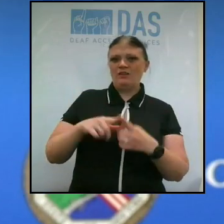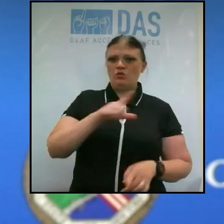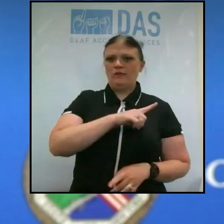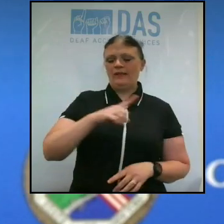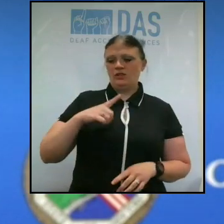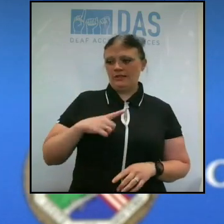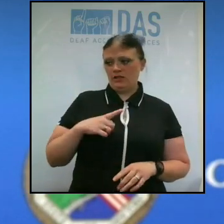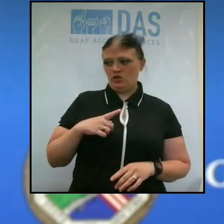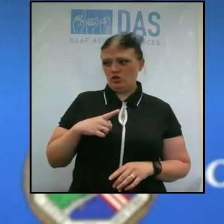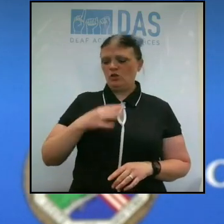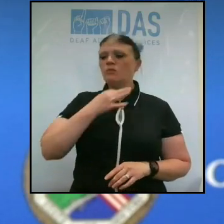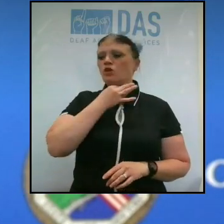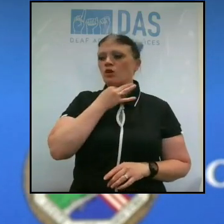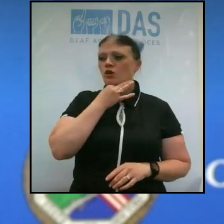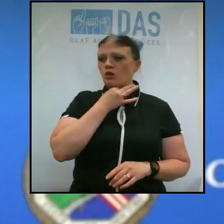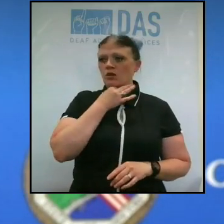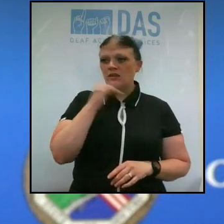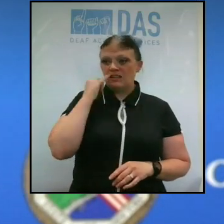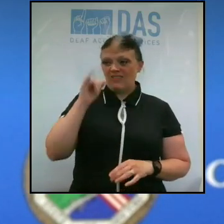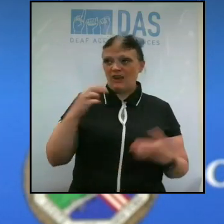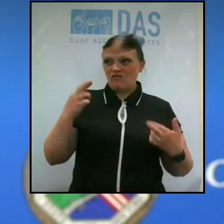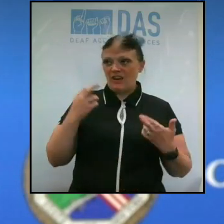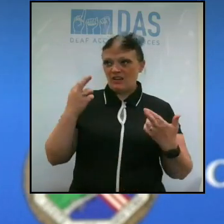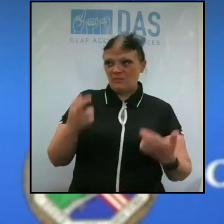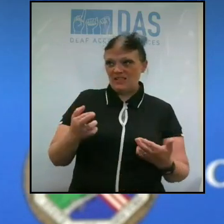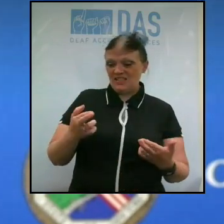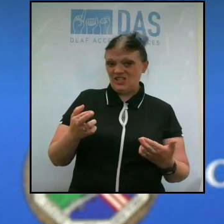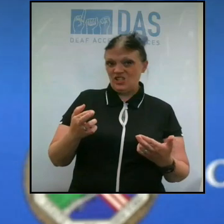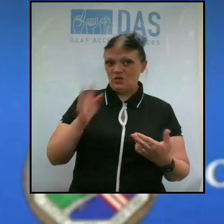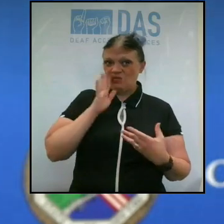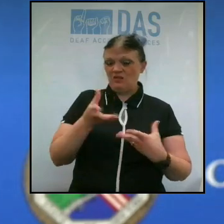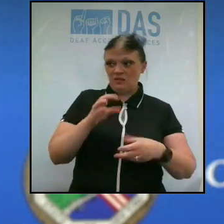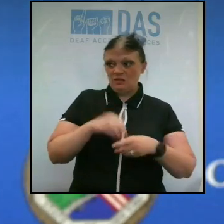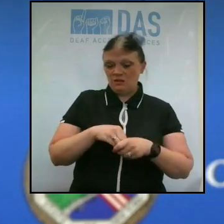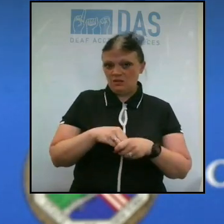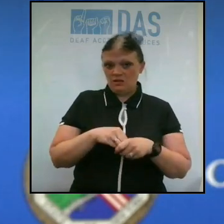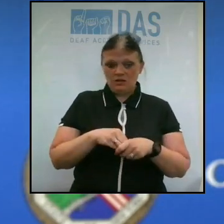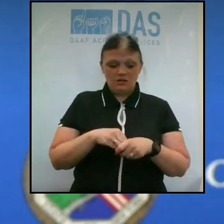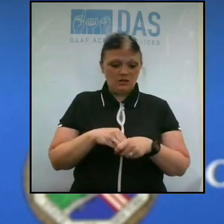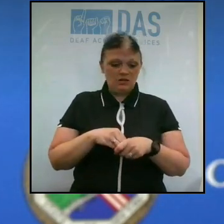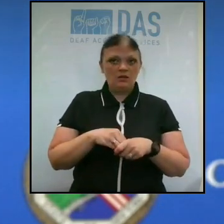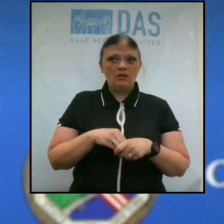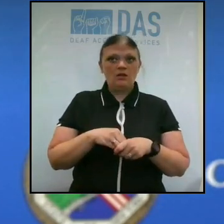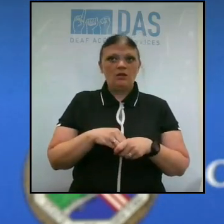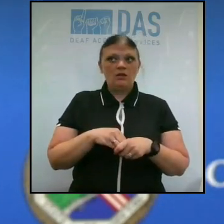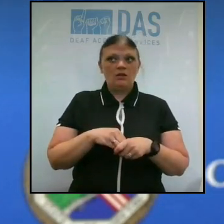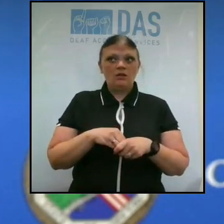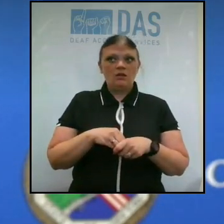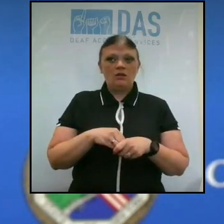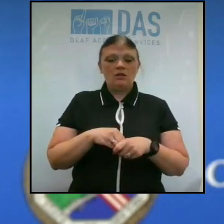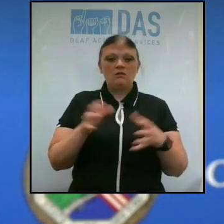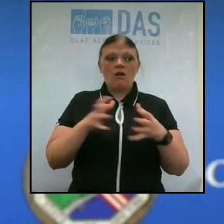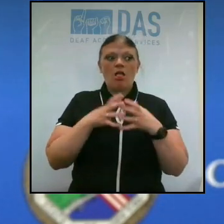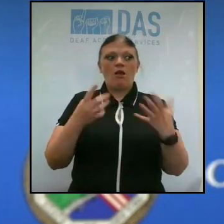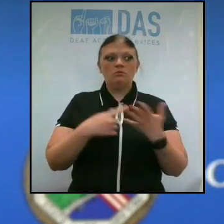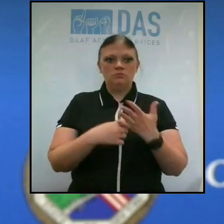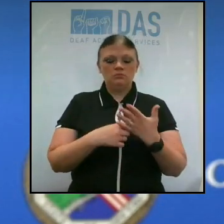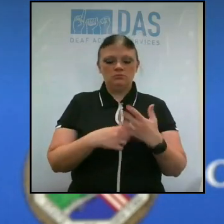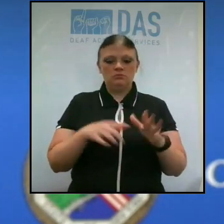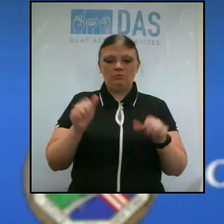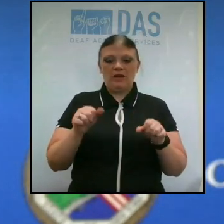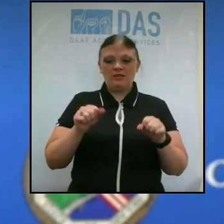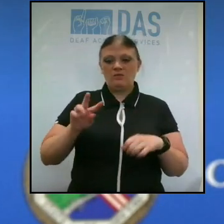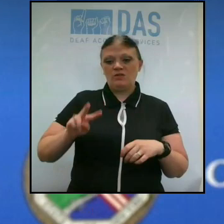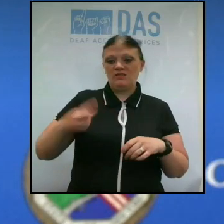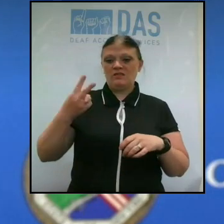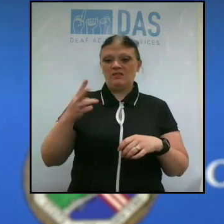I was curious about whether or not that recommendation takes into account the much talked about possible second